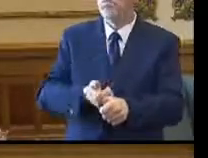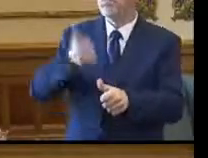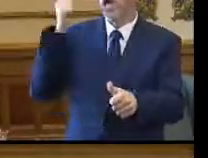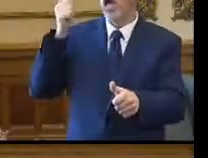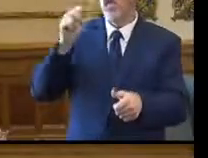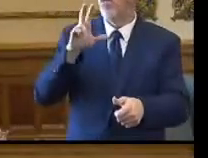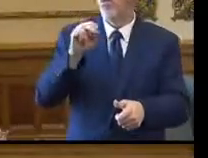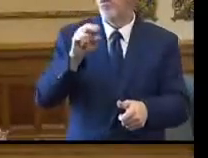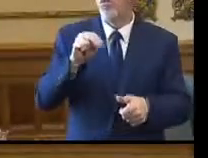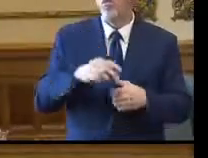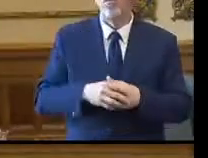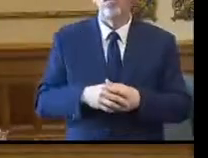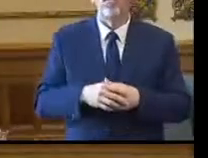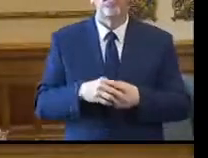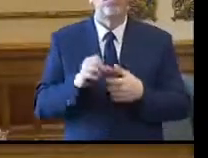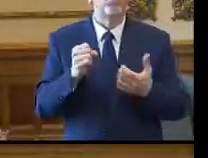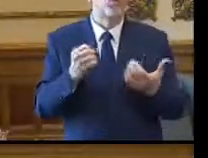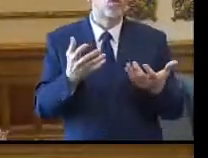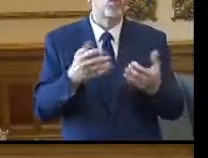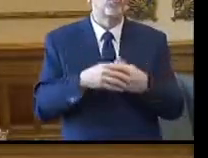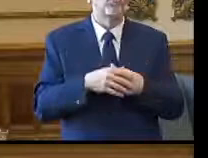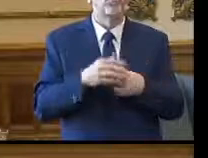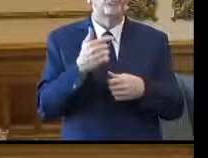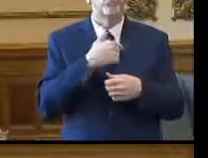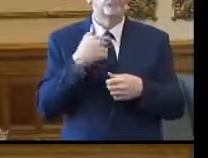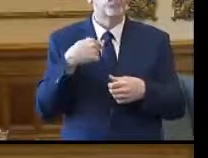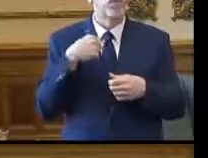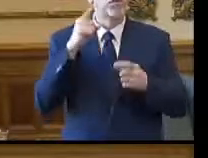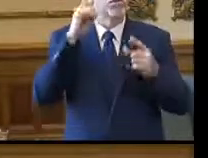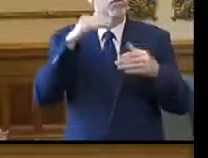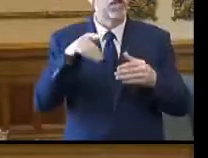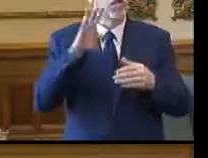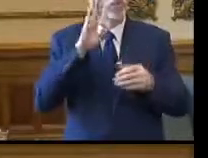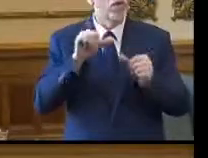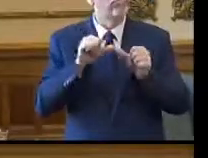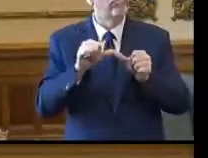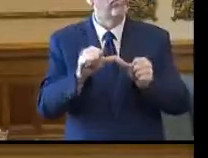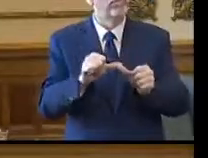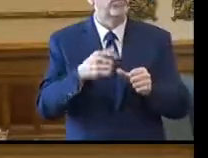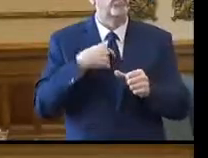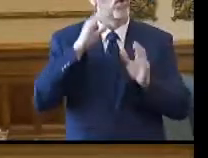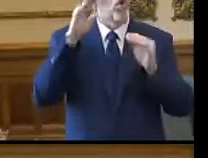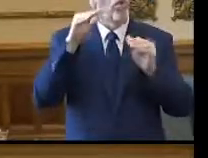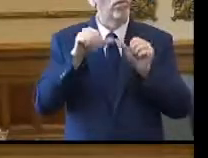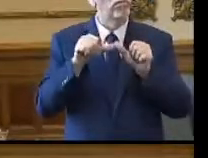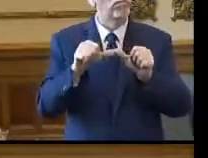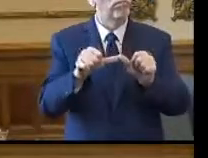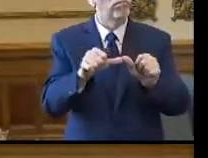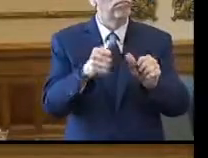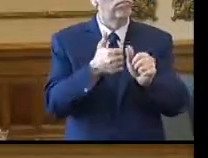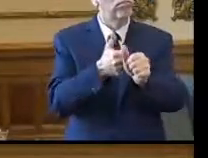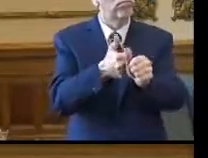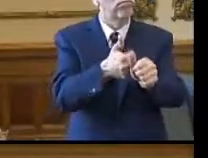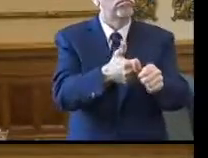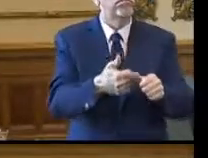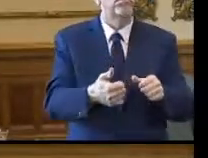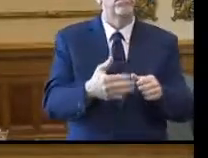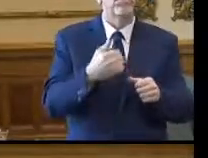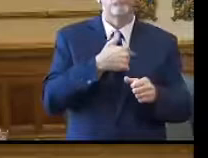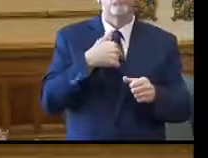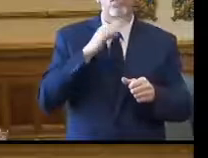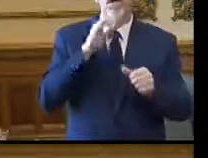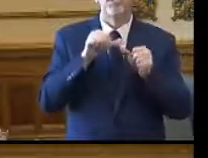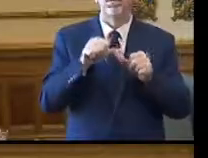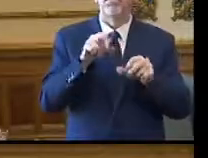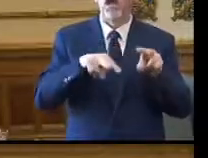now. So we anticipate that to stay. We hope it stays that way, and we'll